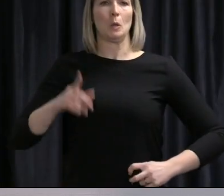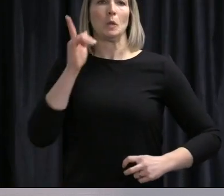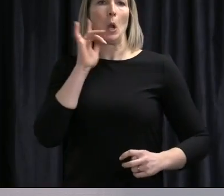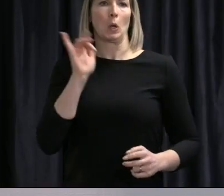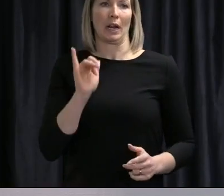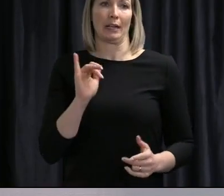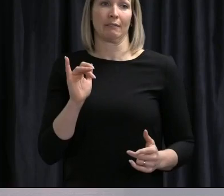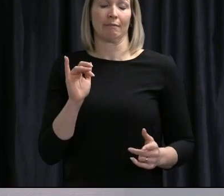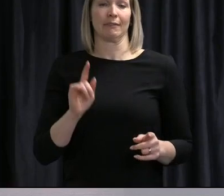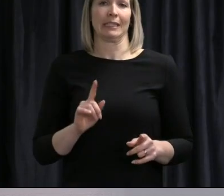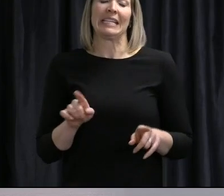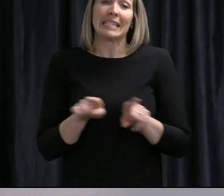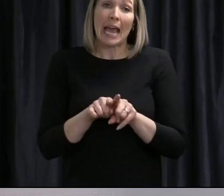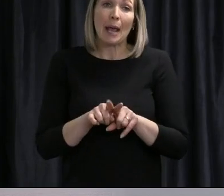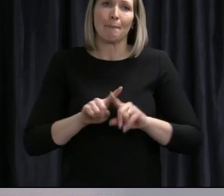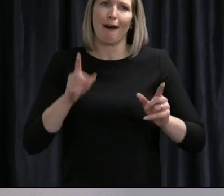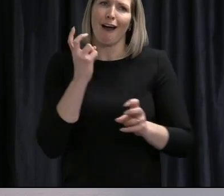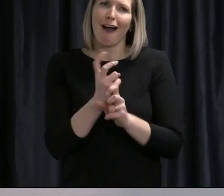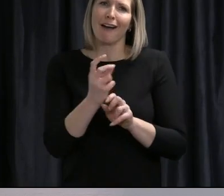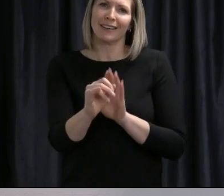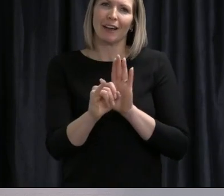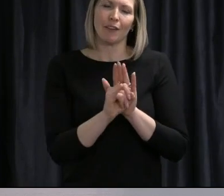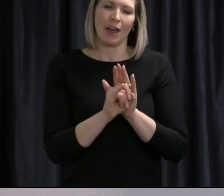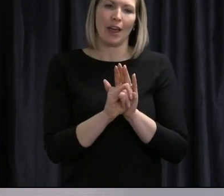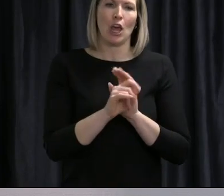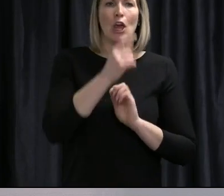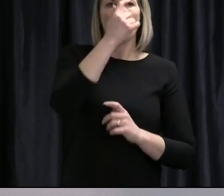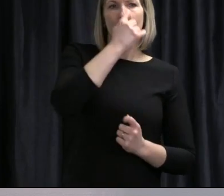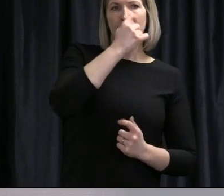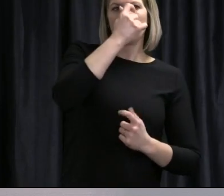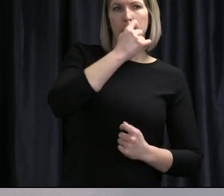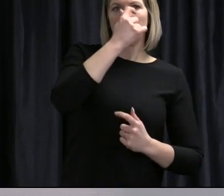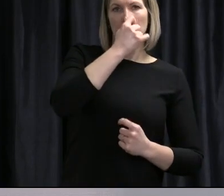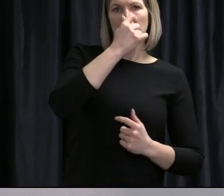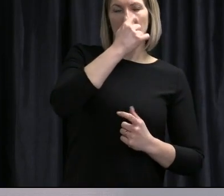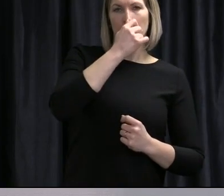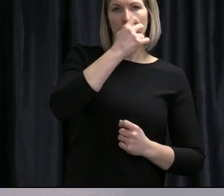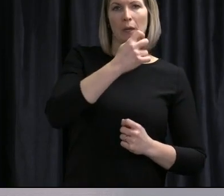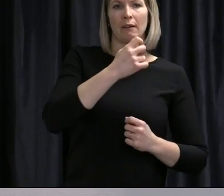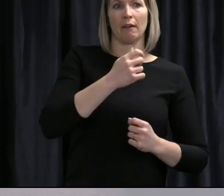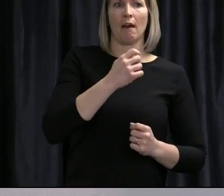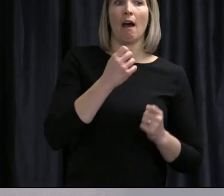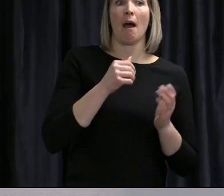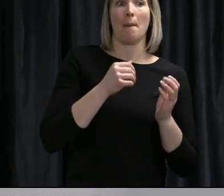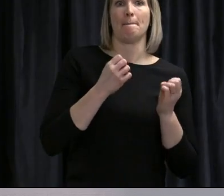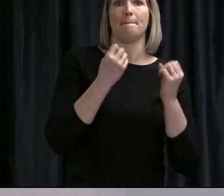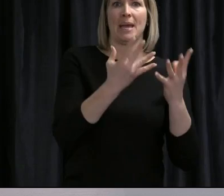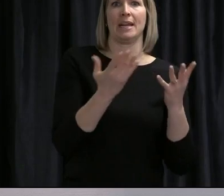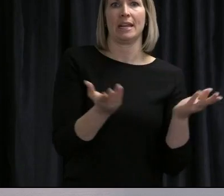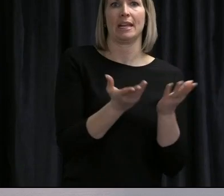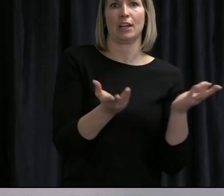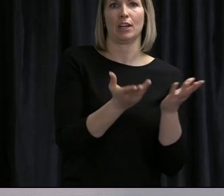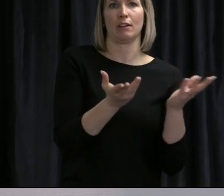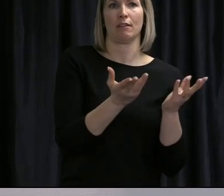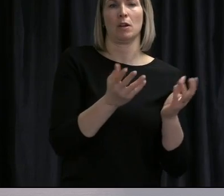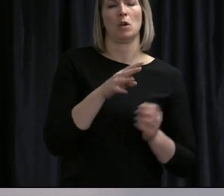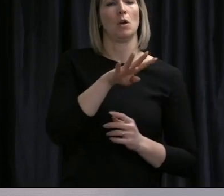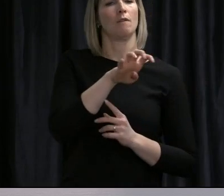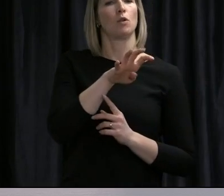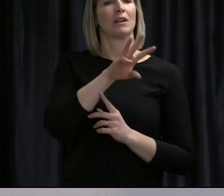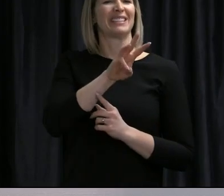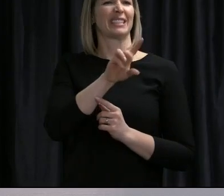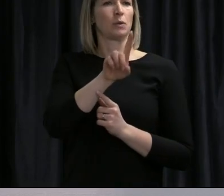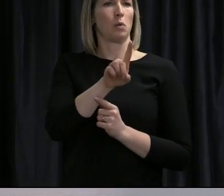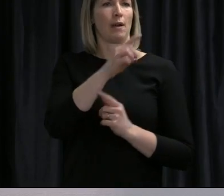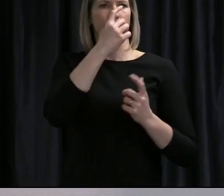flu cases in this province this year than there are COVID-19 cases in Canada currently. We've had